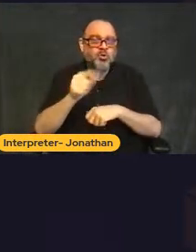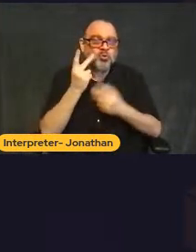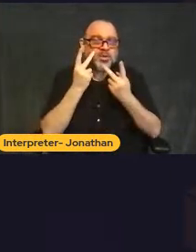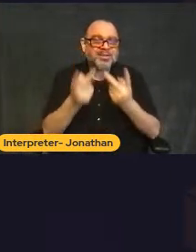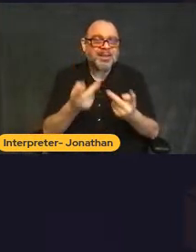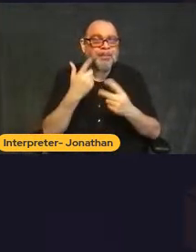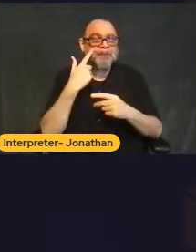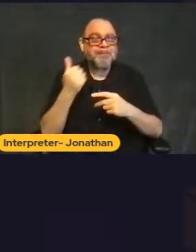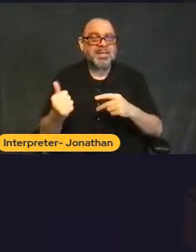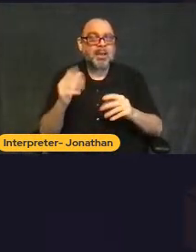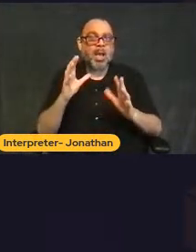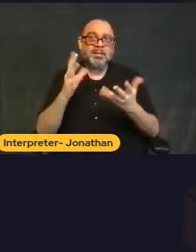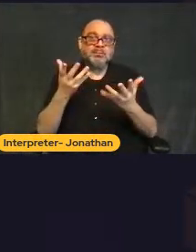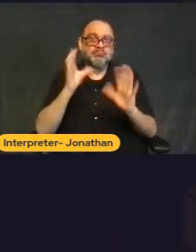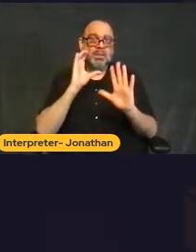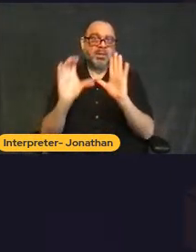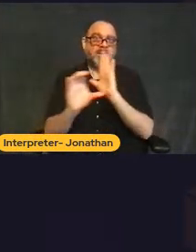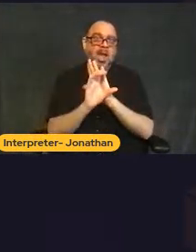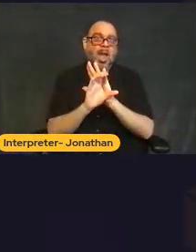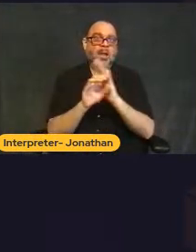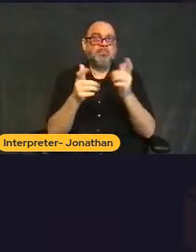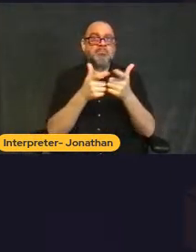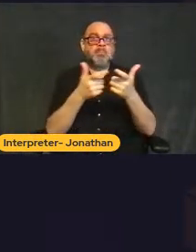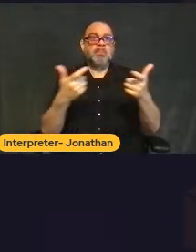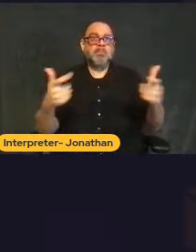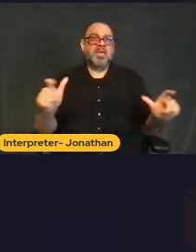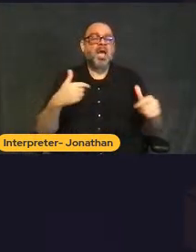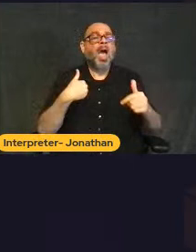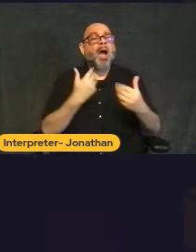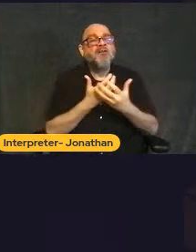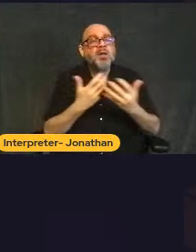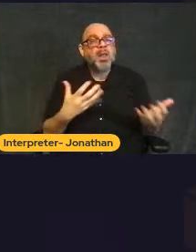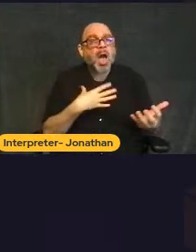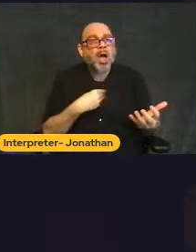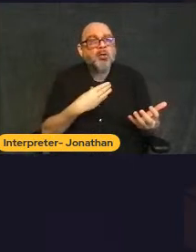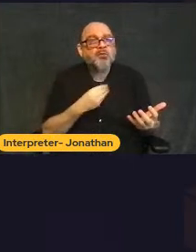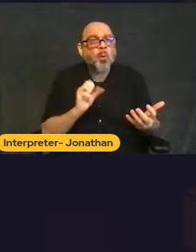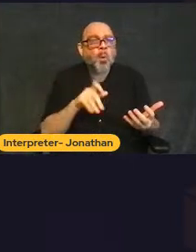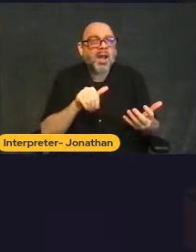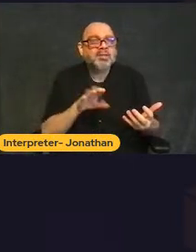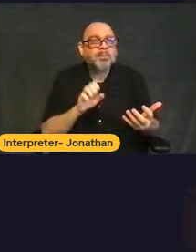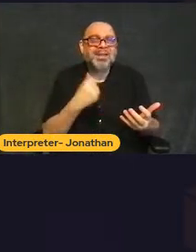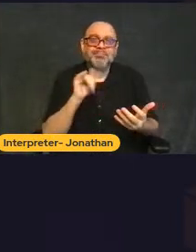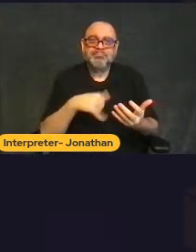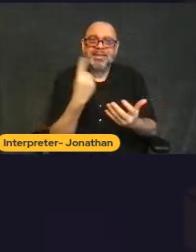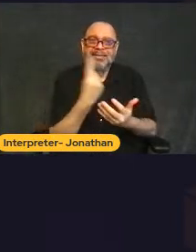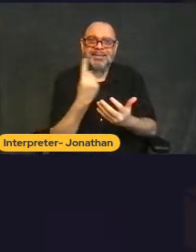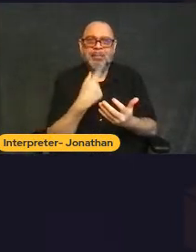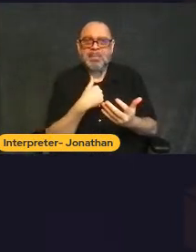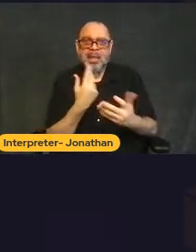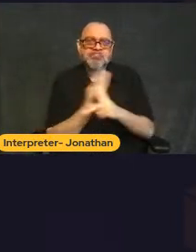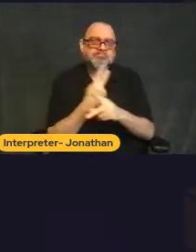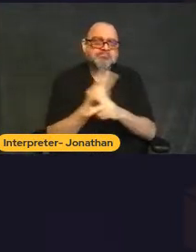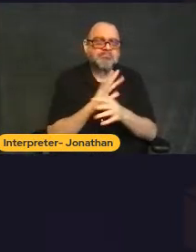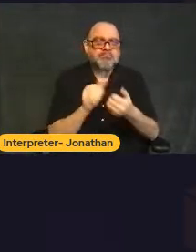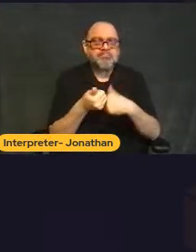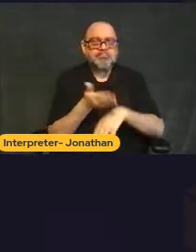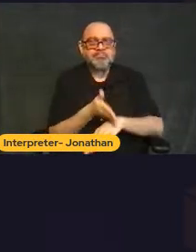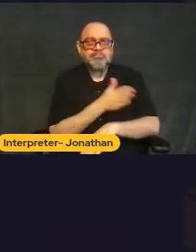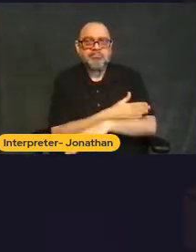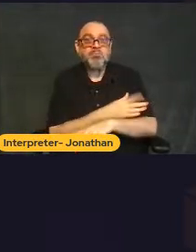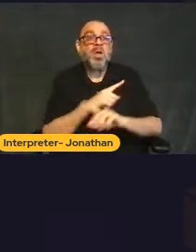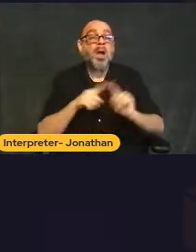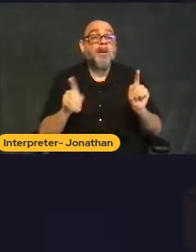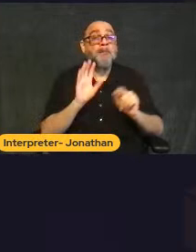big and has much white space, which is something I plan to improve. This diagram of the same